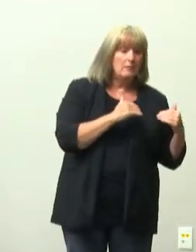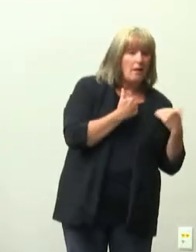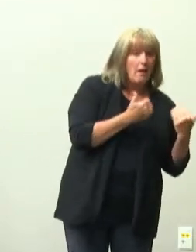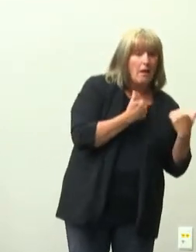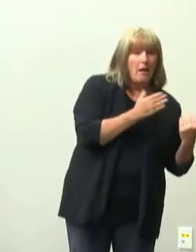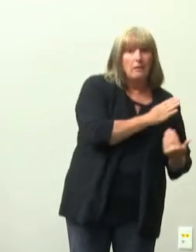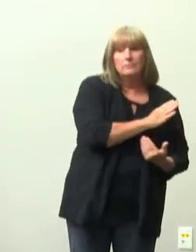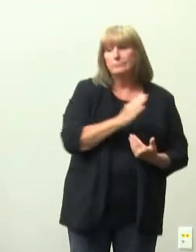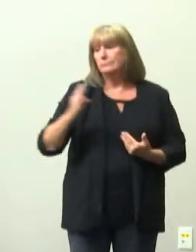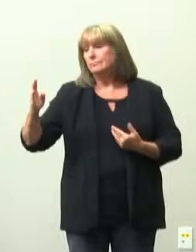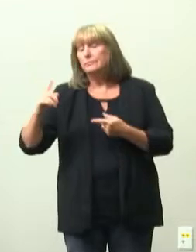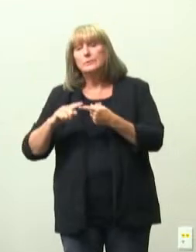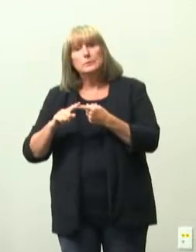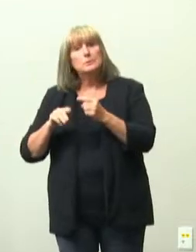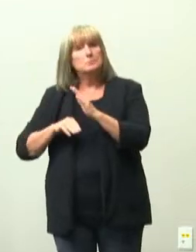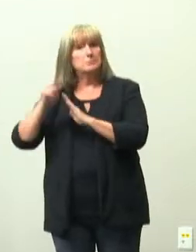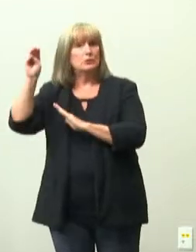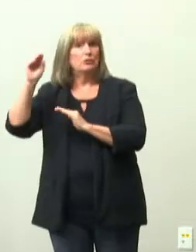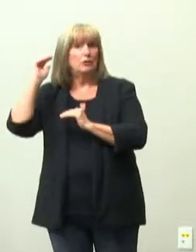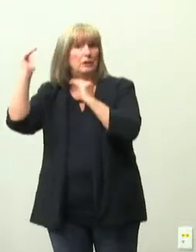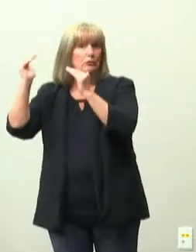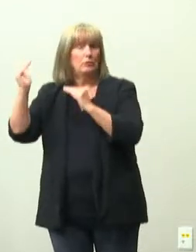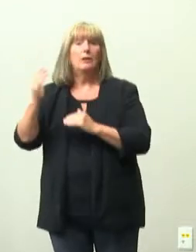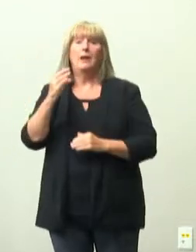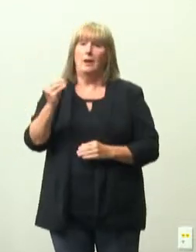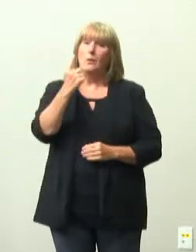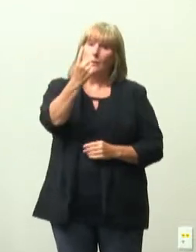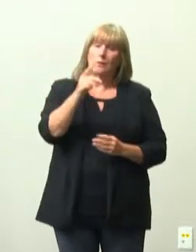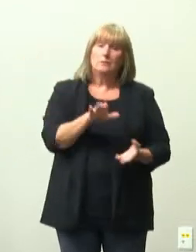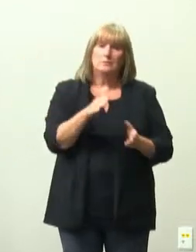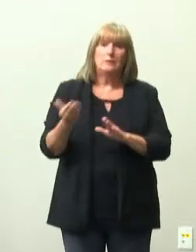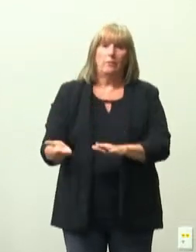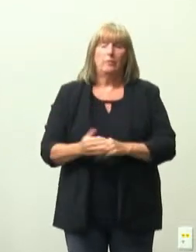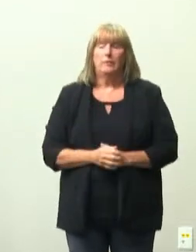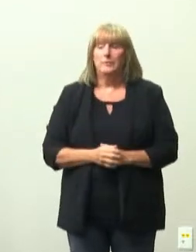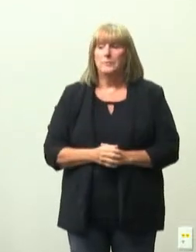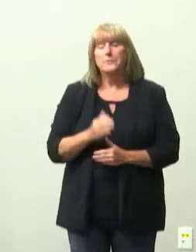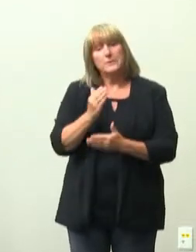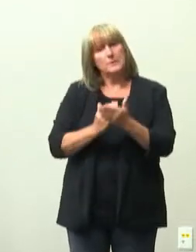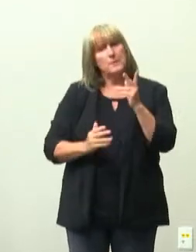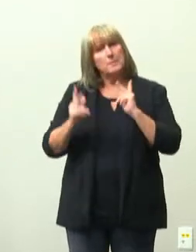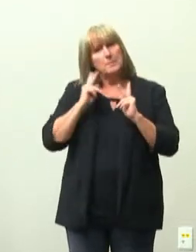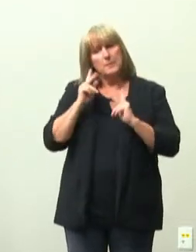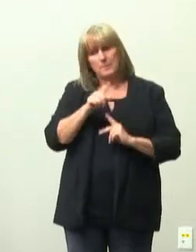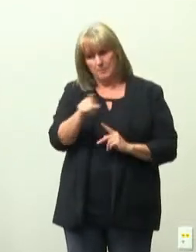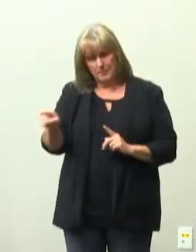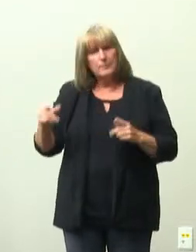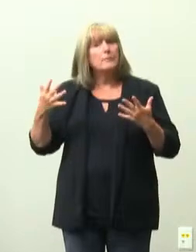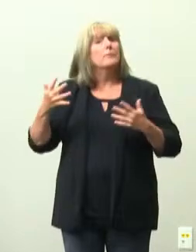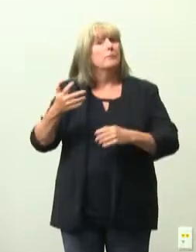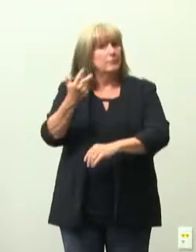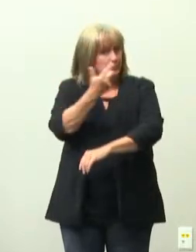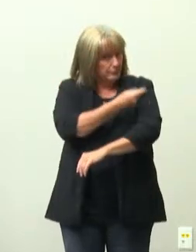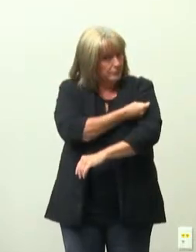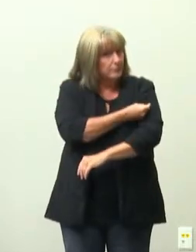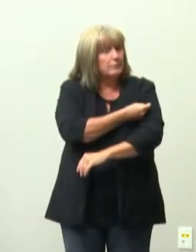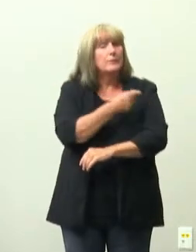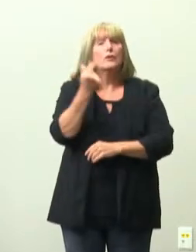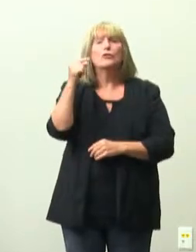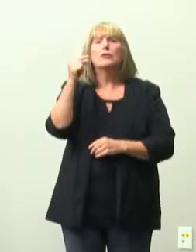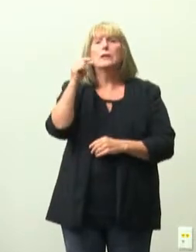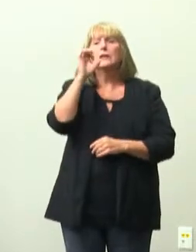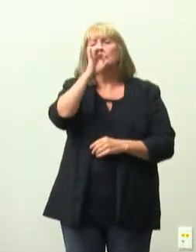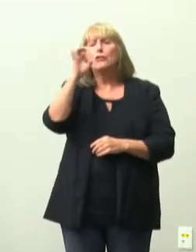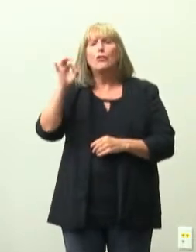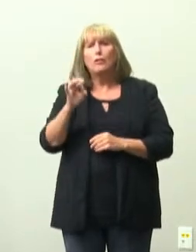children to mature adults and leading to 1 death. Some of the people in this cluster were vaccinated, as noted by the green